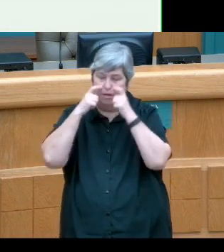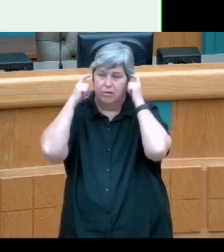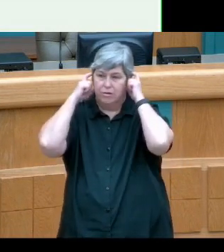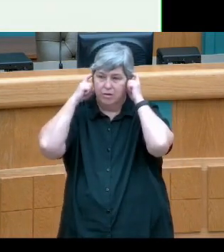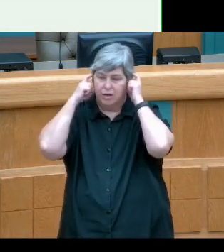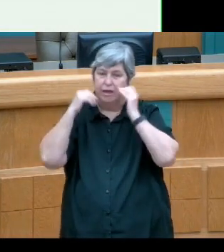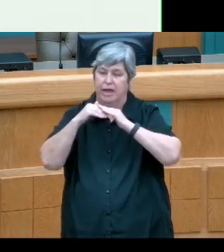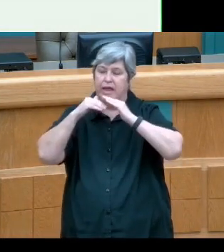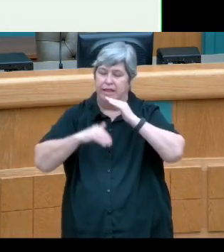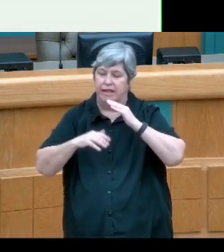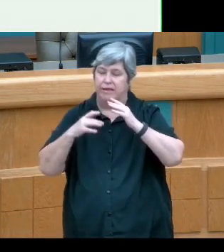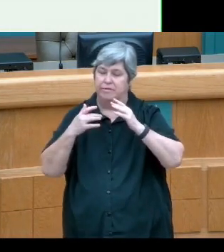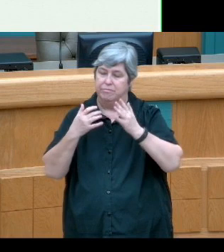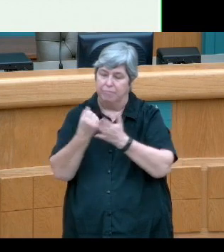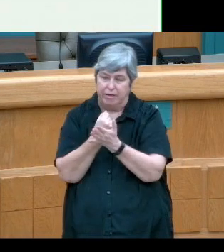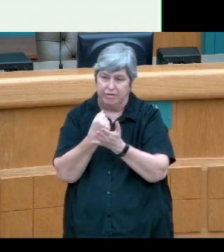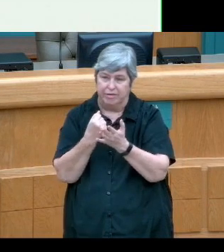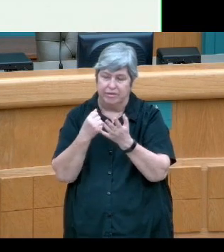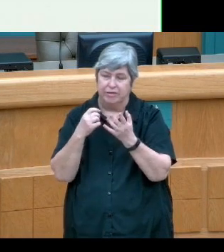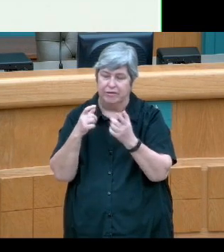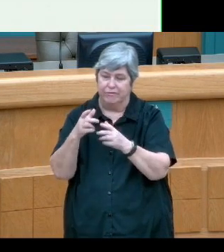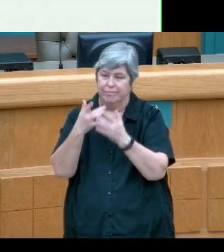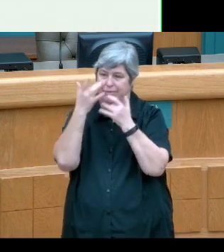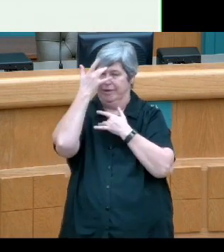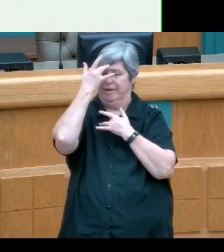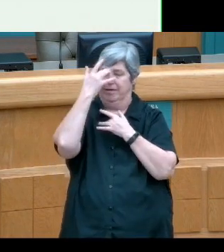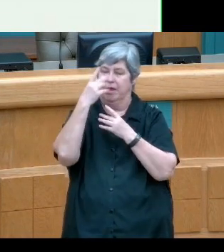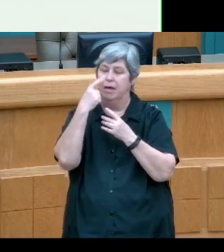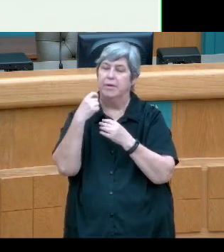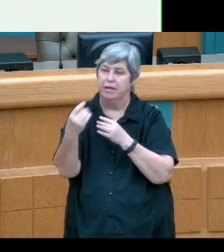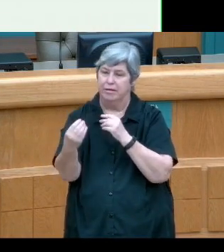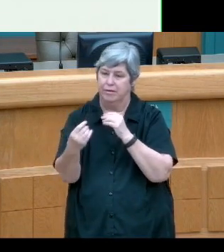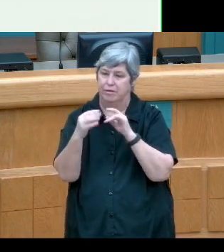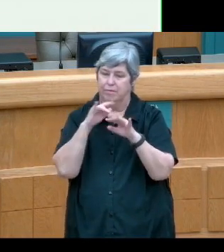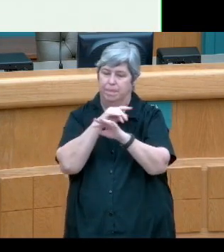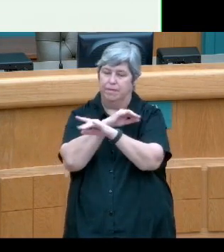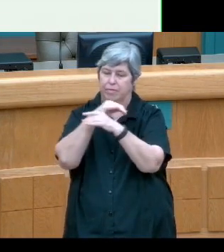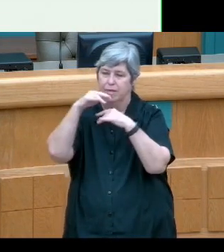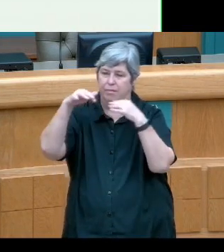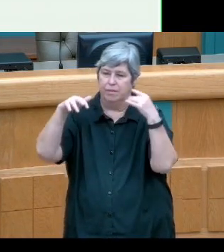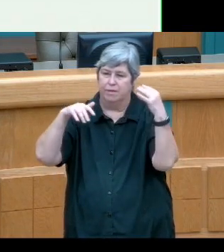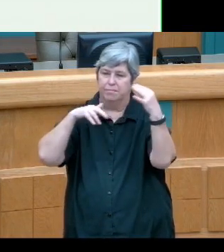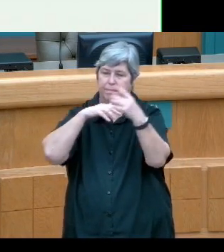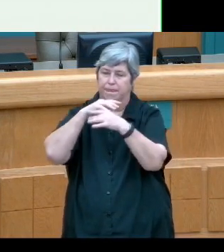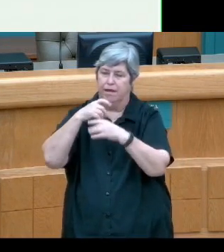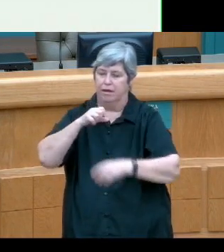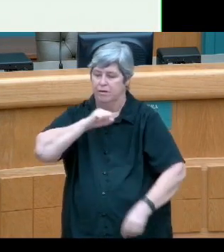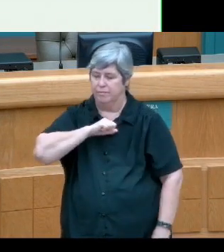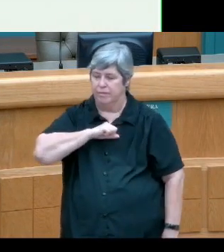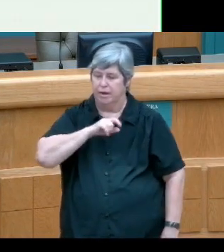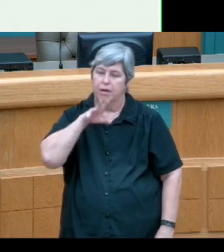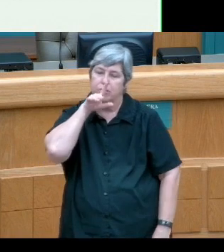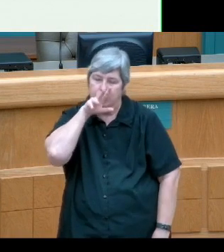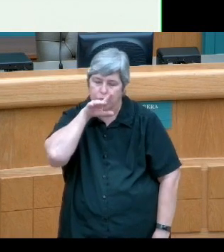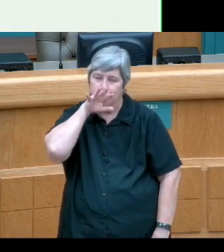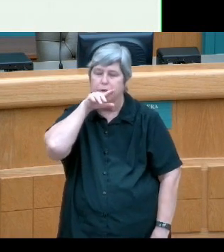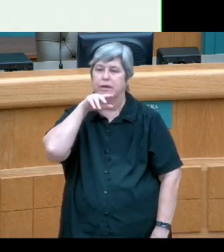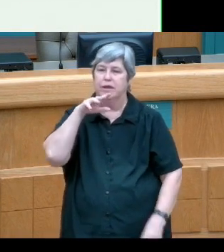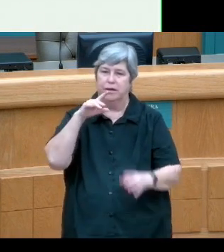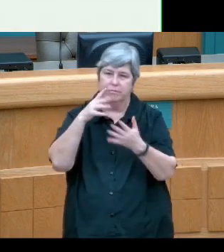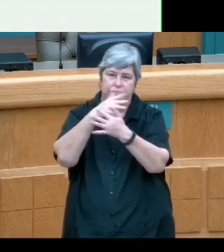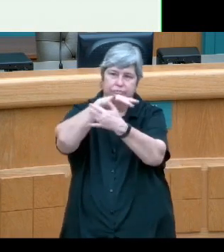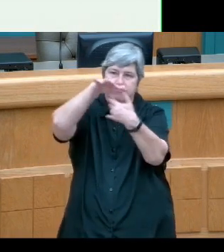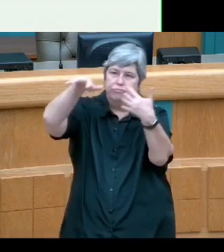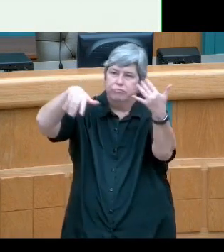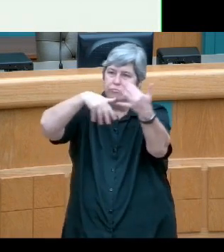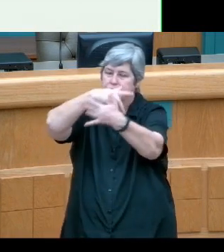mask, you're less likely to contract it. And that's because the virus is traveling in particles that come out of your mouth when you're talking, in the air,